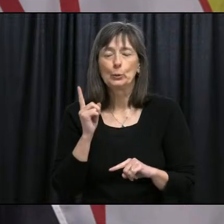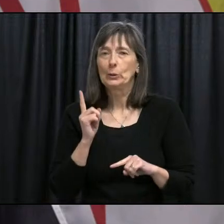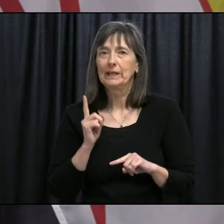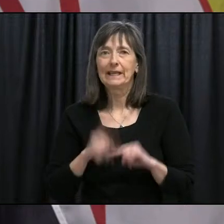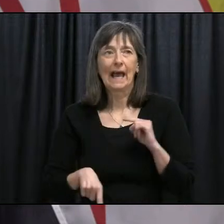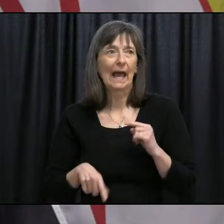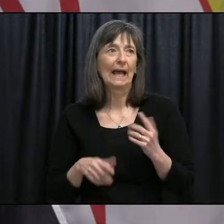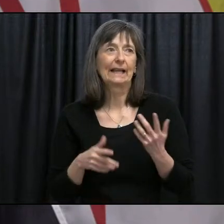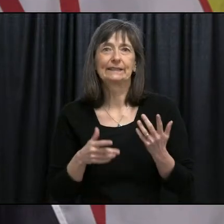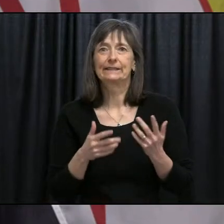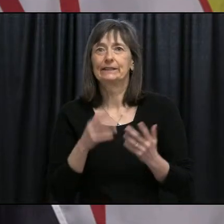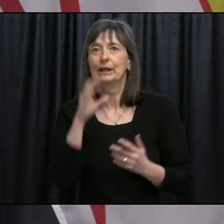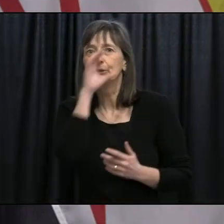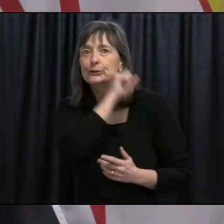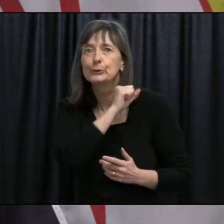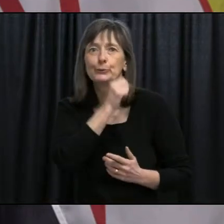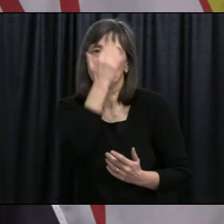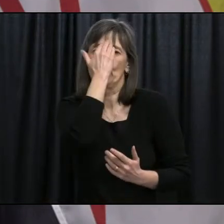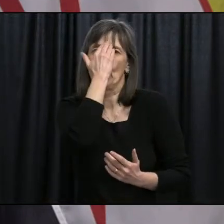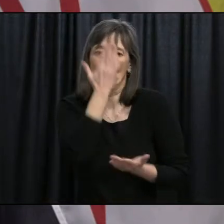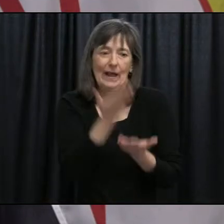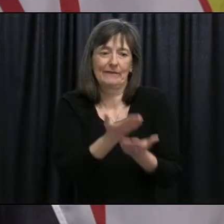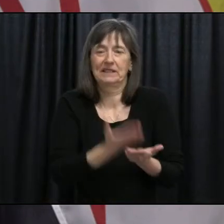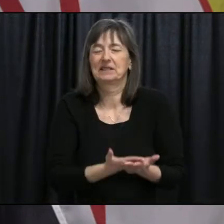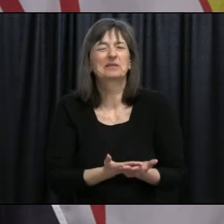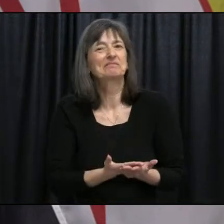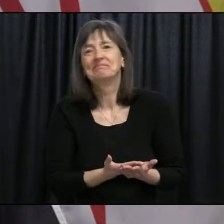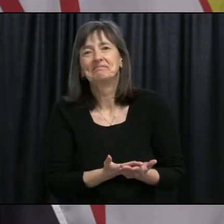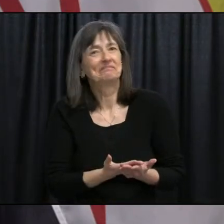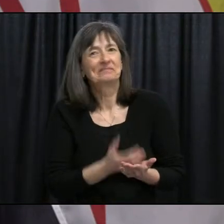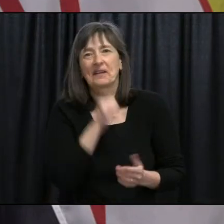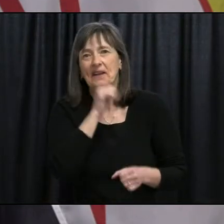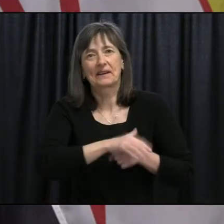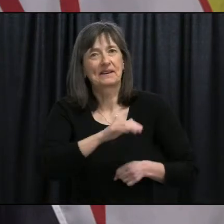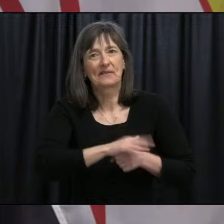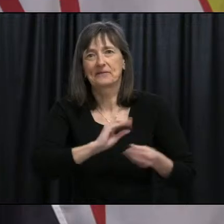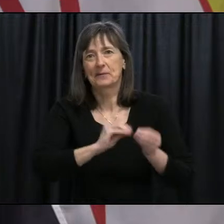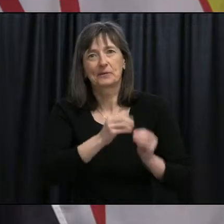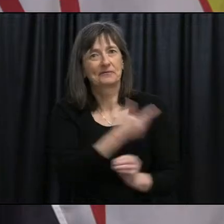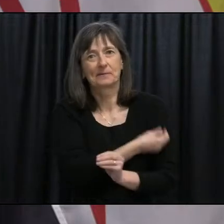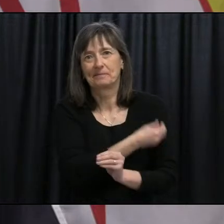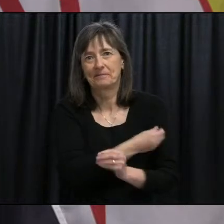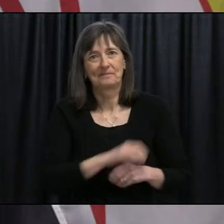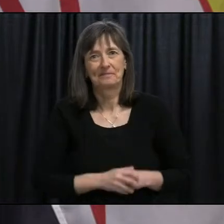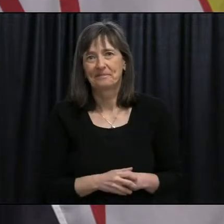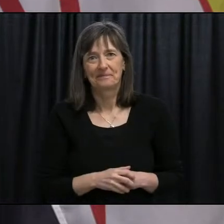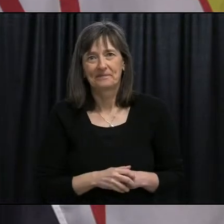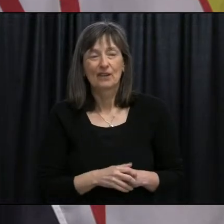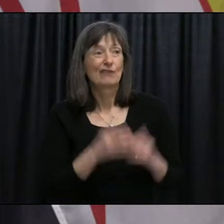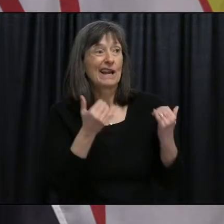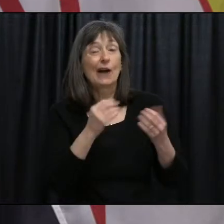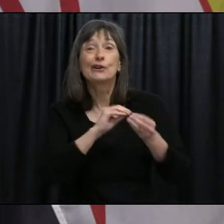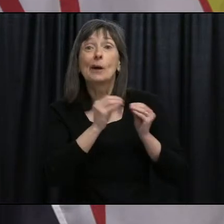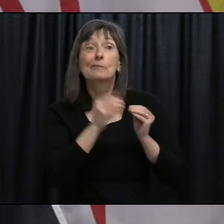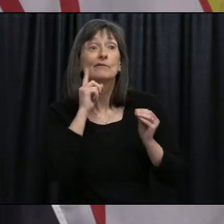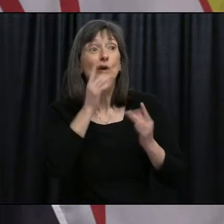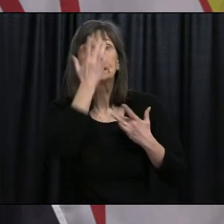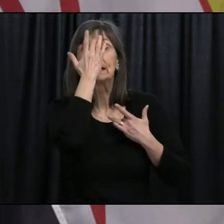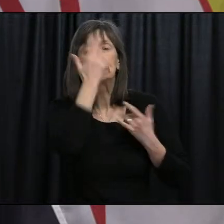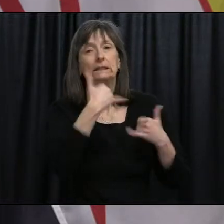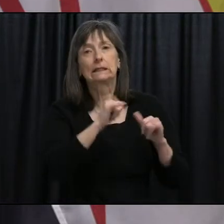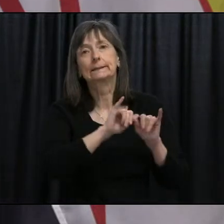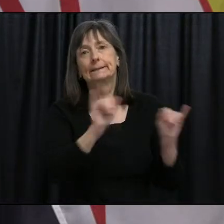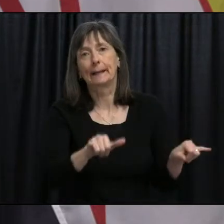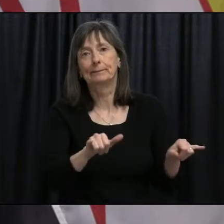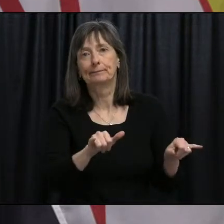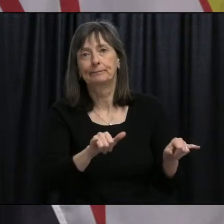really something that we would even expect to see on a larger scale, like the reduction in transmission on a larger scale. In certain pockets, we're